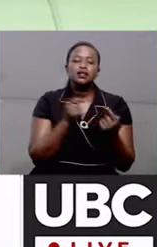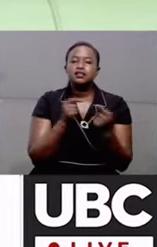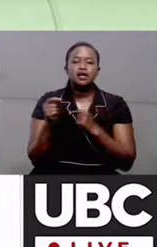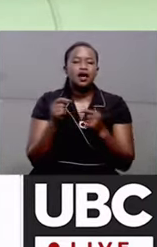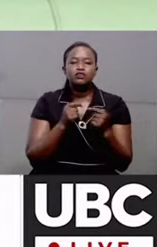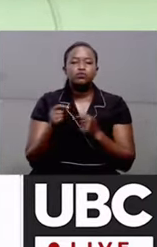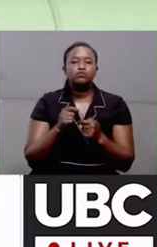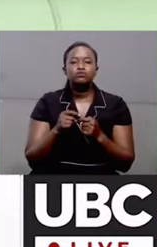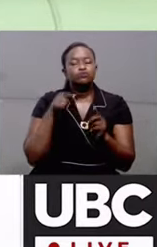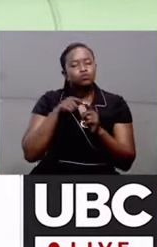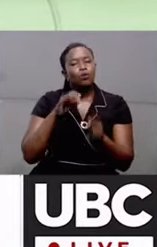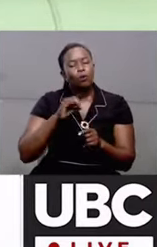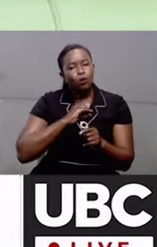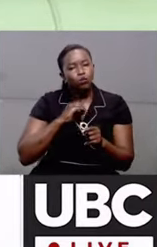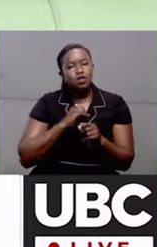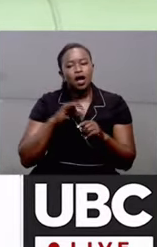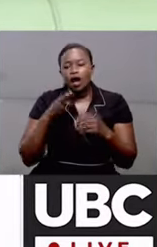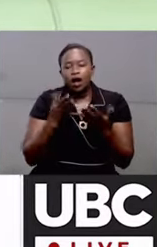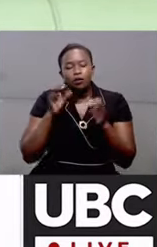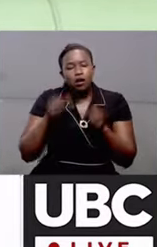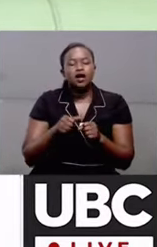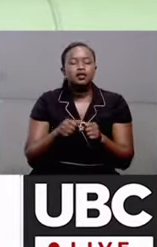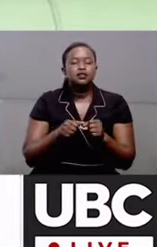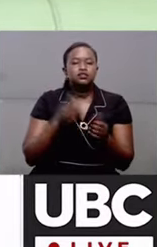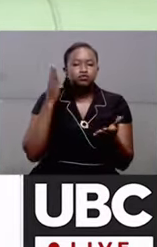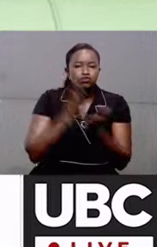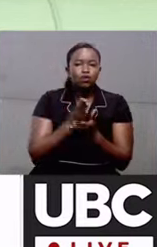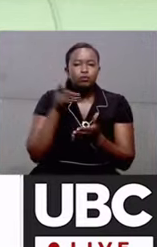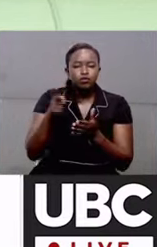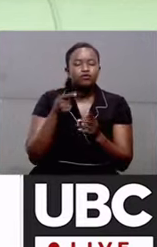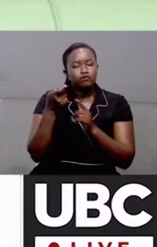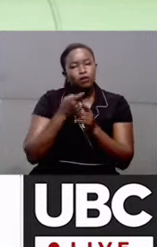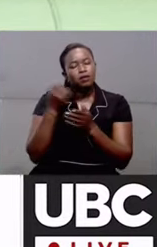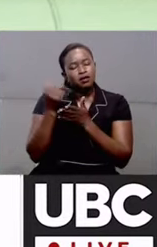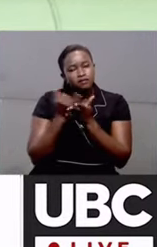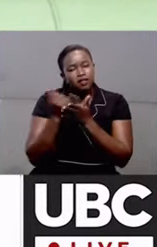own? How does it stop you from investing money to host,